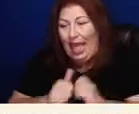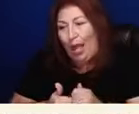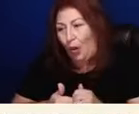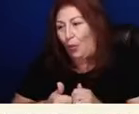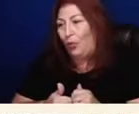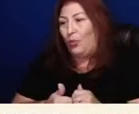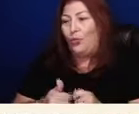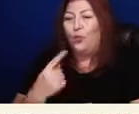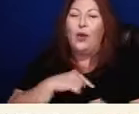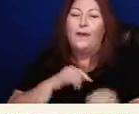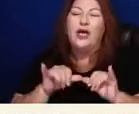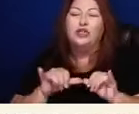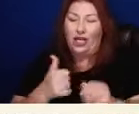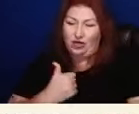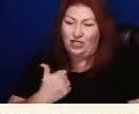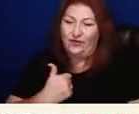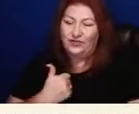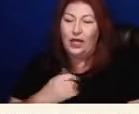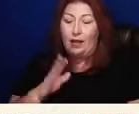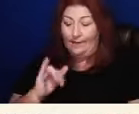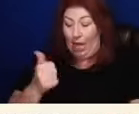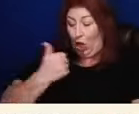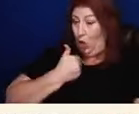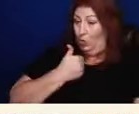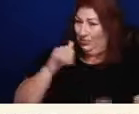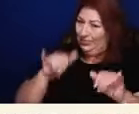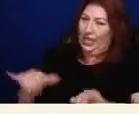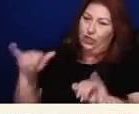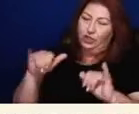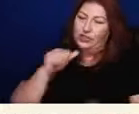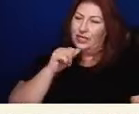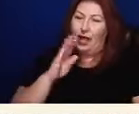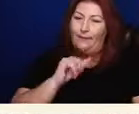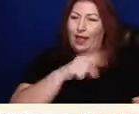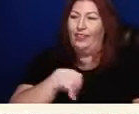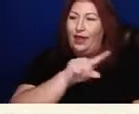we're measuring ourselves by our own standards is so important.